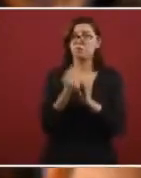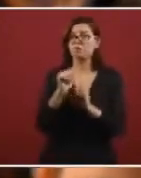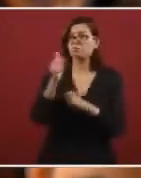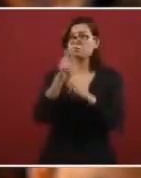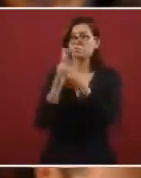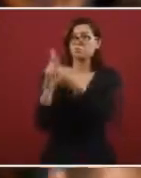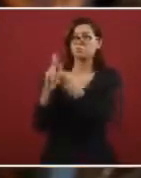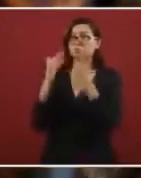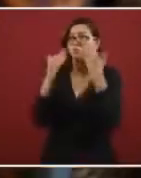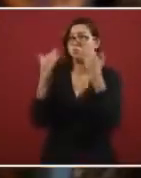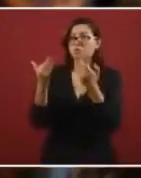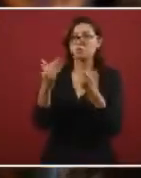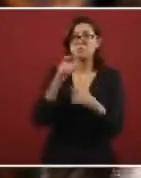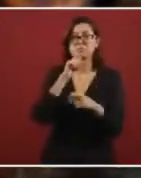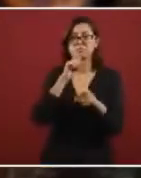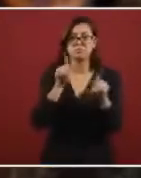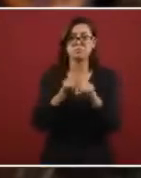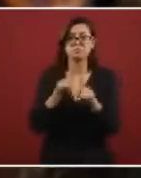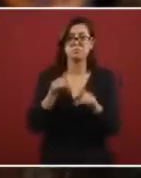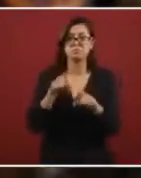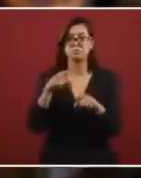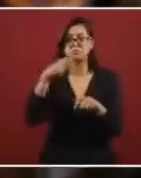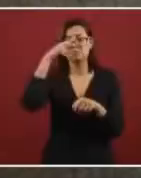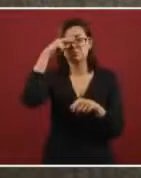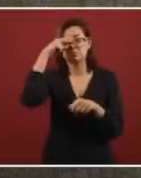requires preparation. And